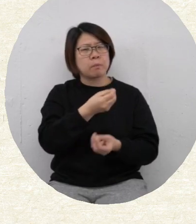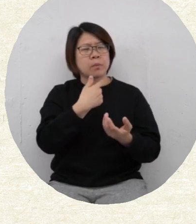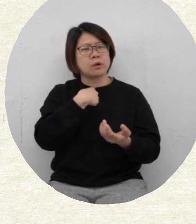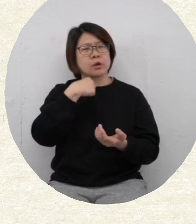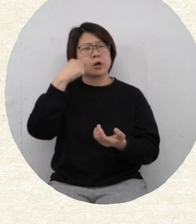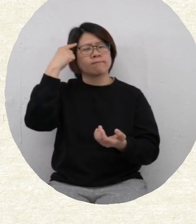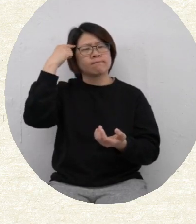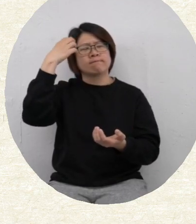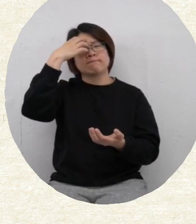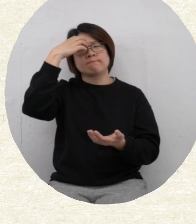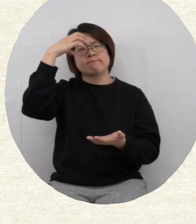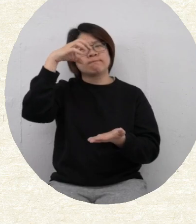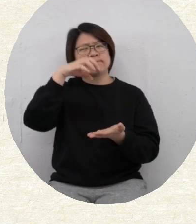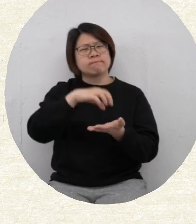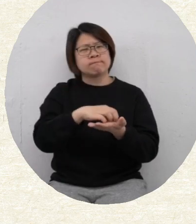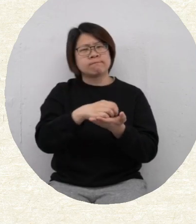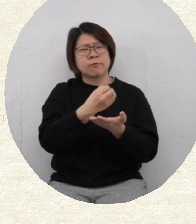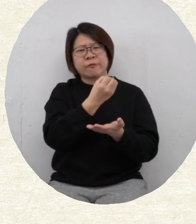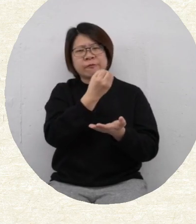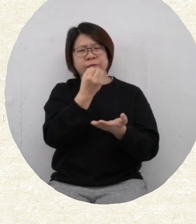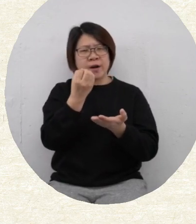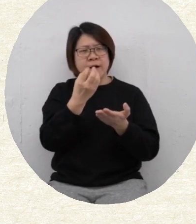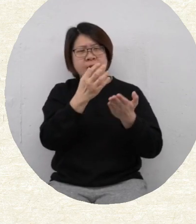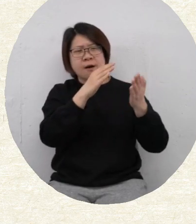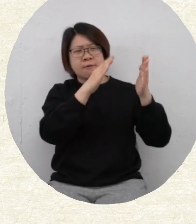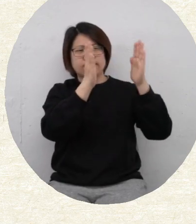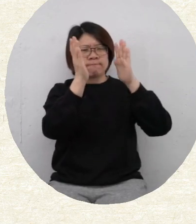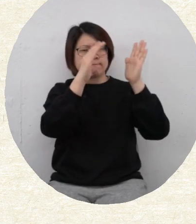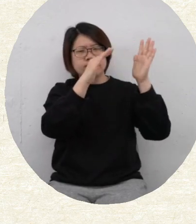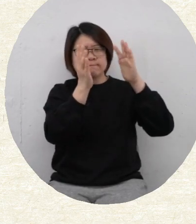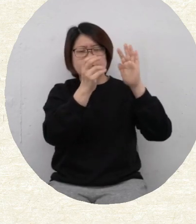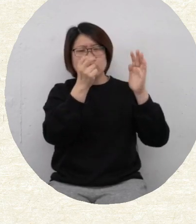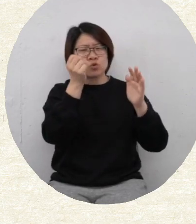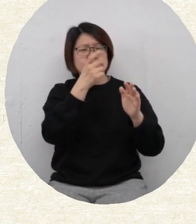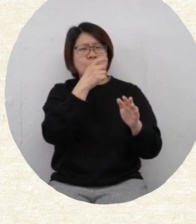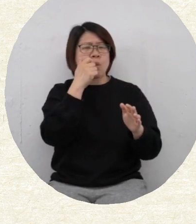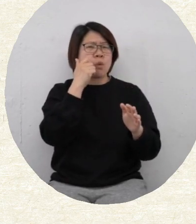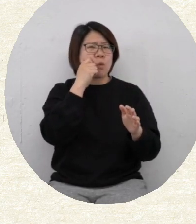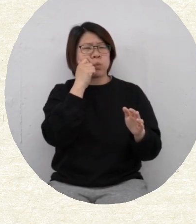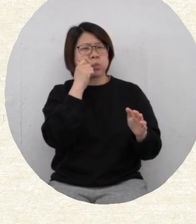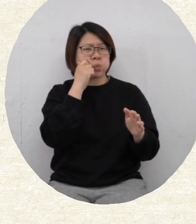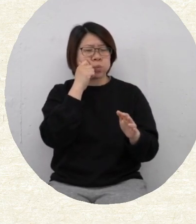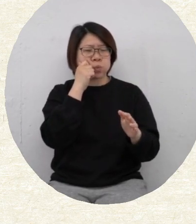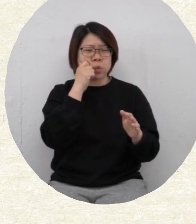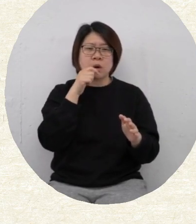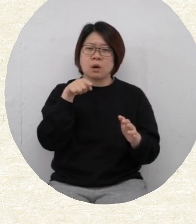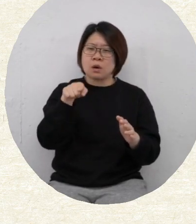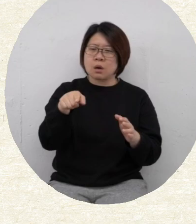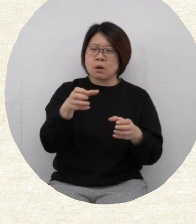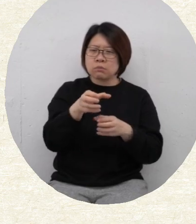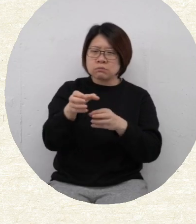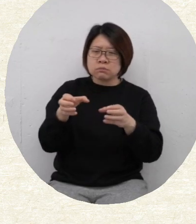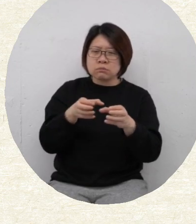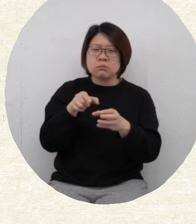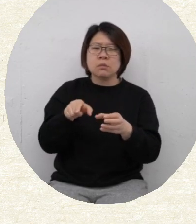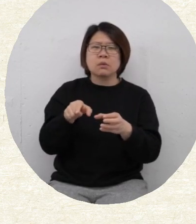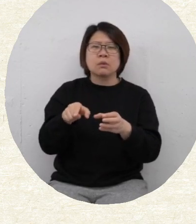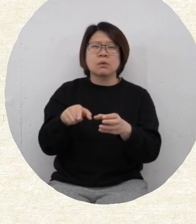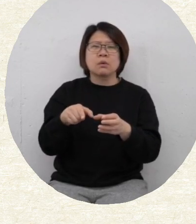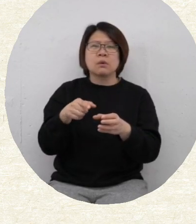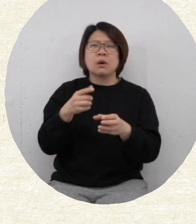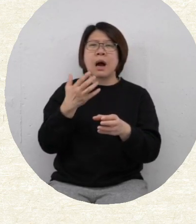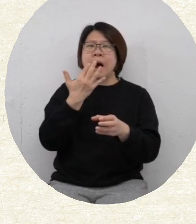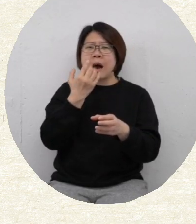Yes, exactly. And the flower is always more kind of, how do I